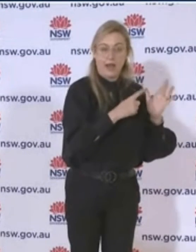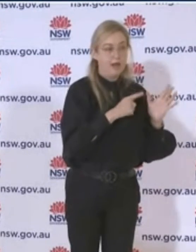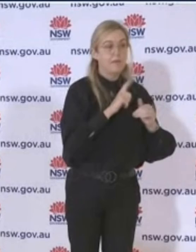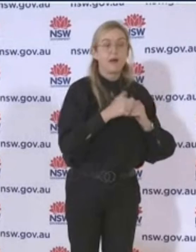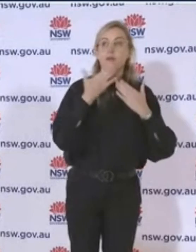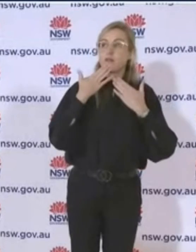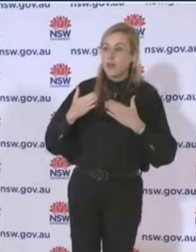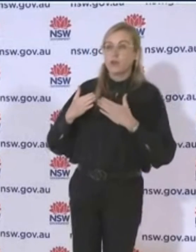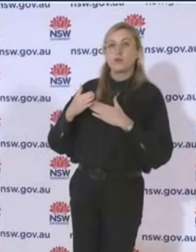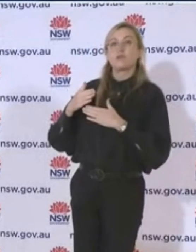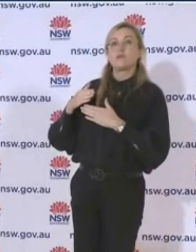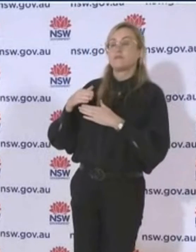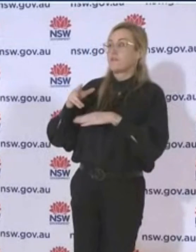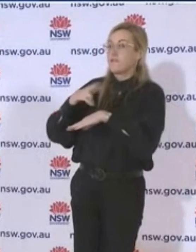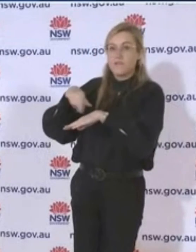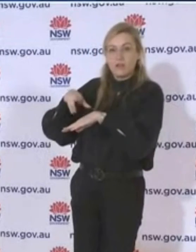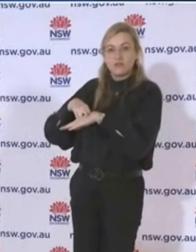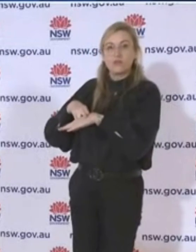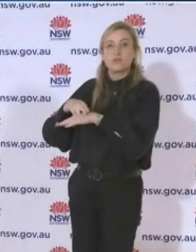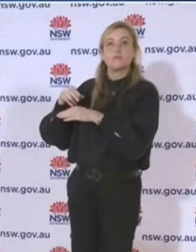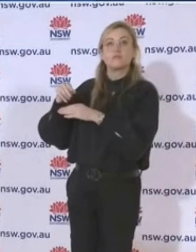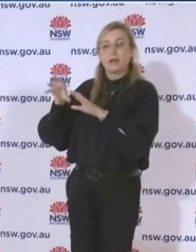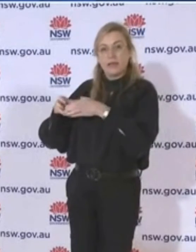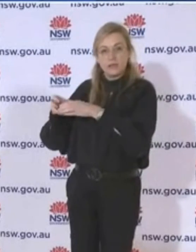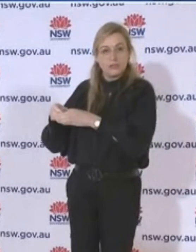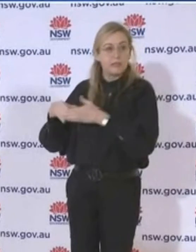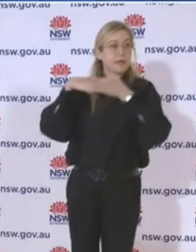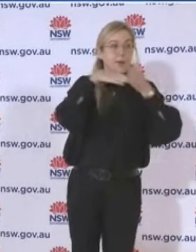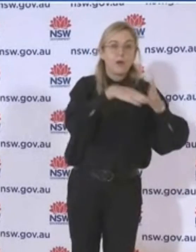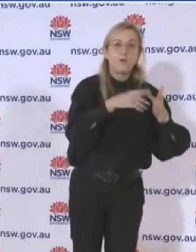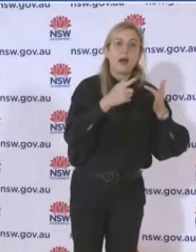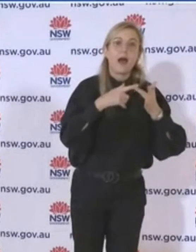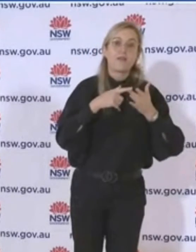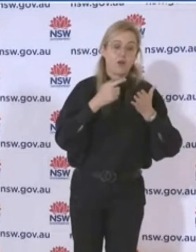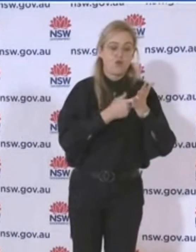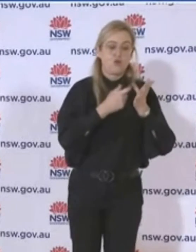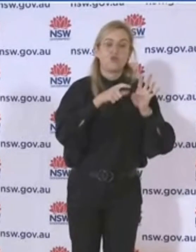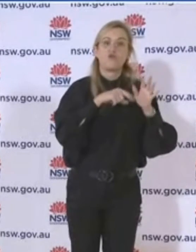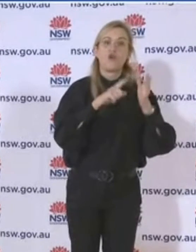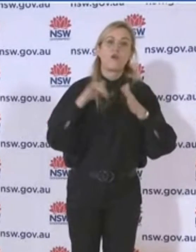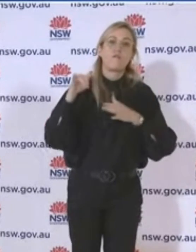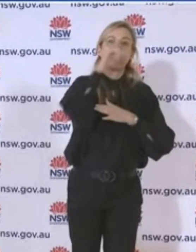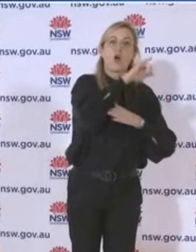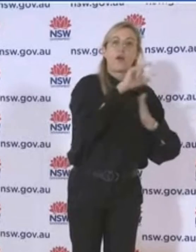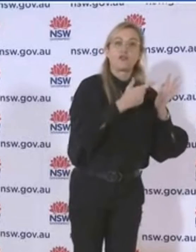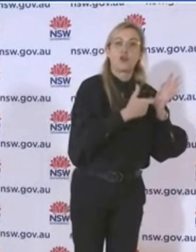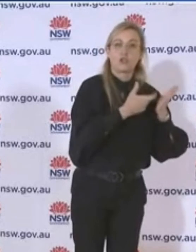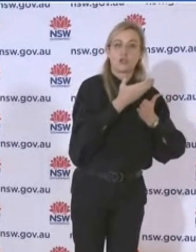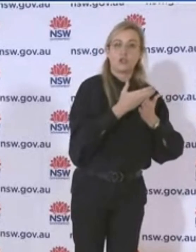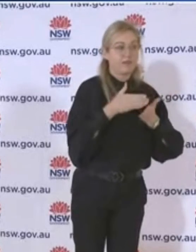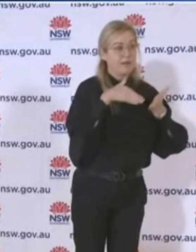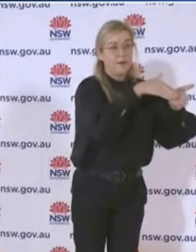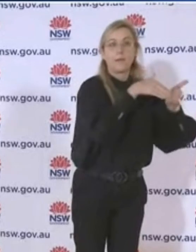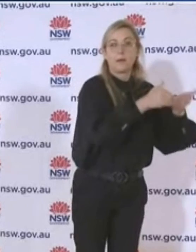state government agencies on the ground, including the Royal Flying Doctor Service and all the agencies that have come together to provide support. And on a